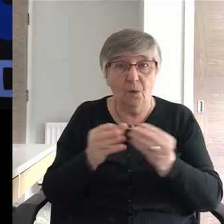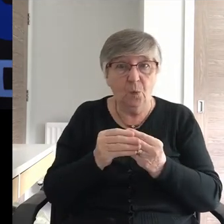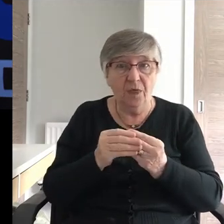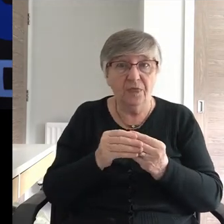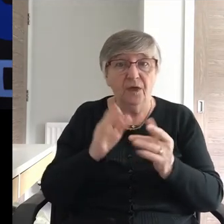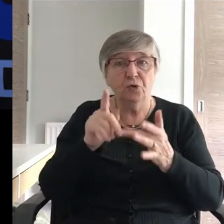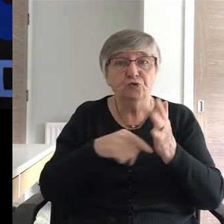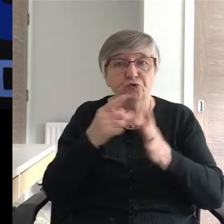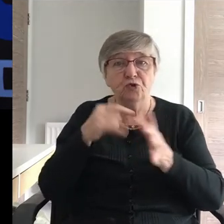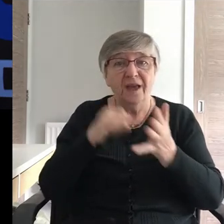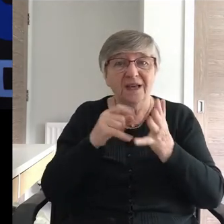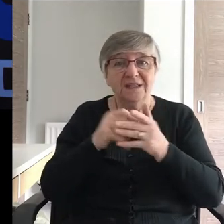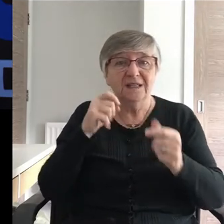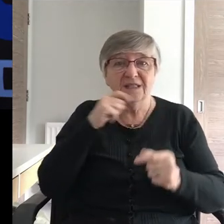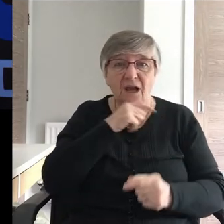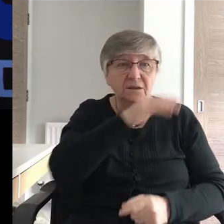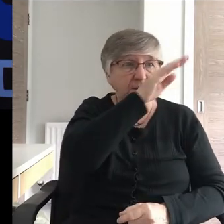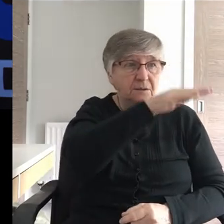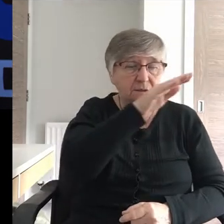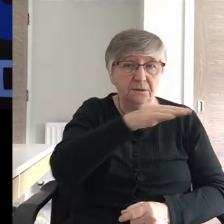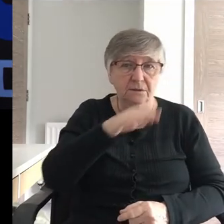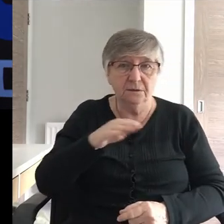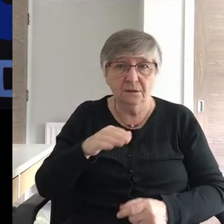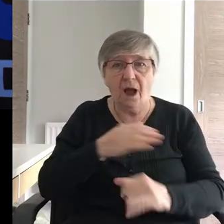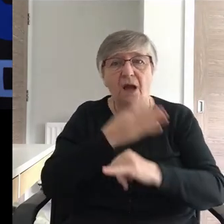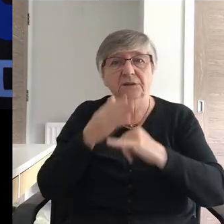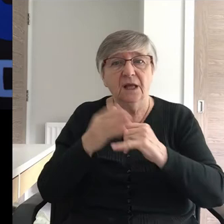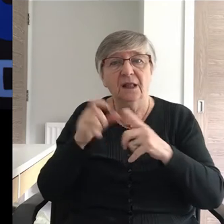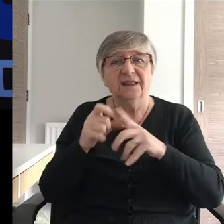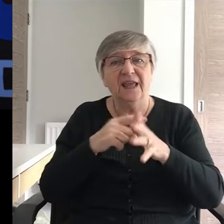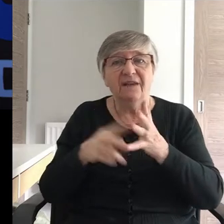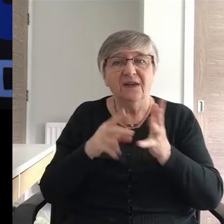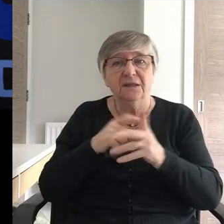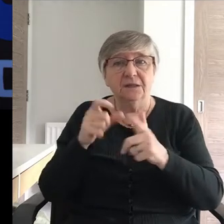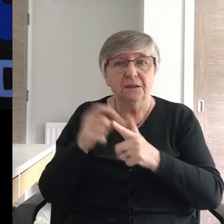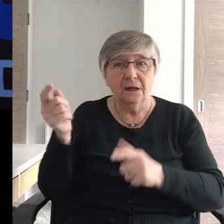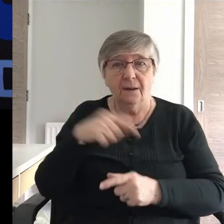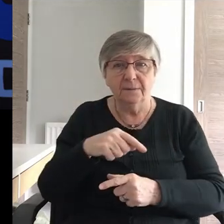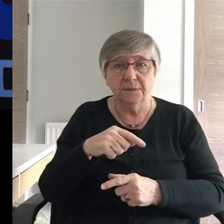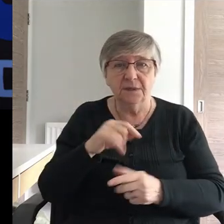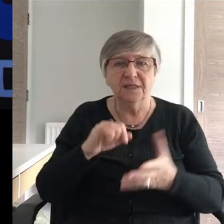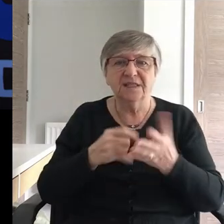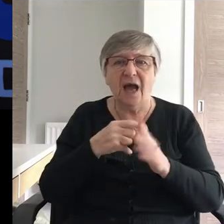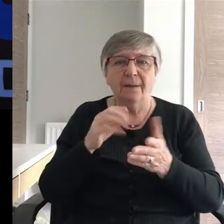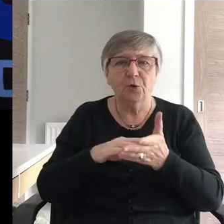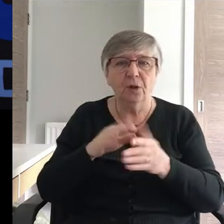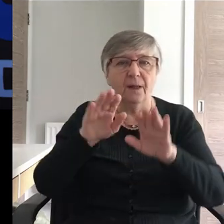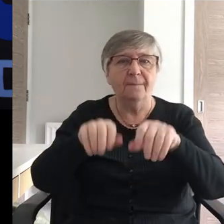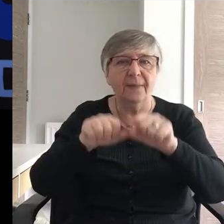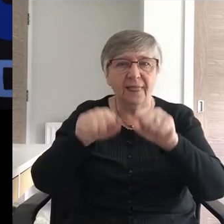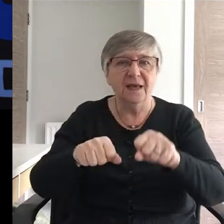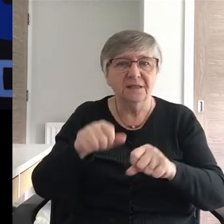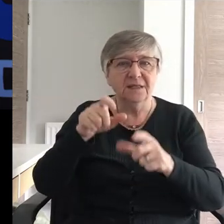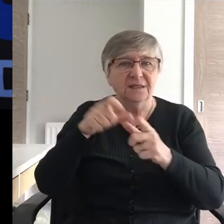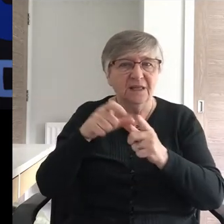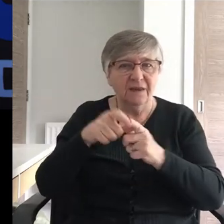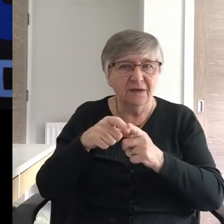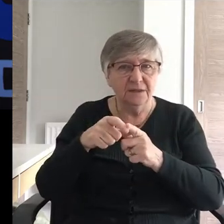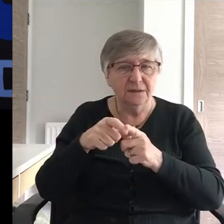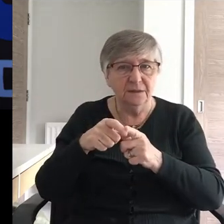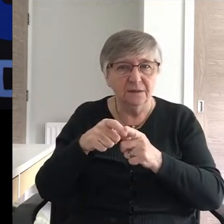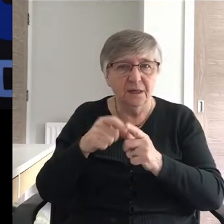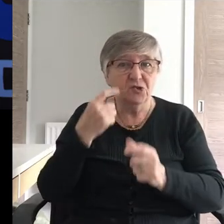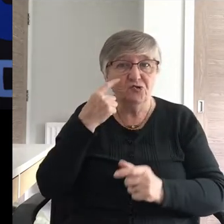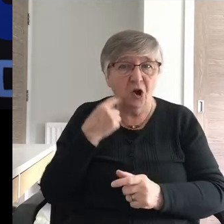of Jesse's sons until David appears. Samuel anoints David, the youngest and the